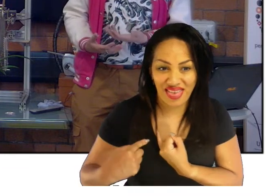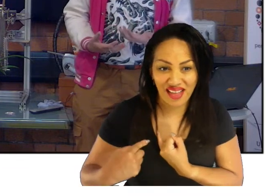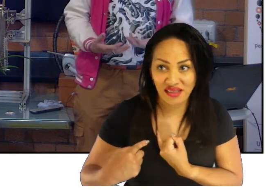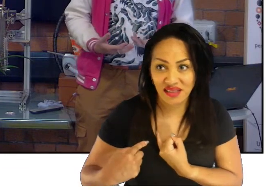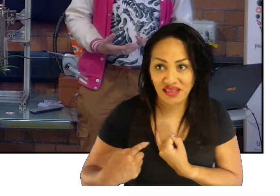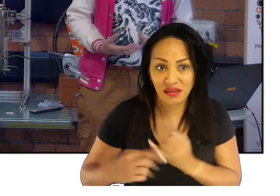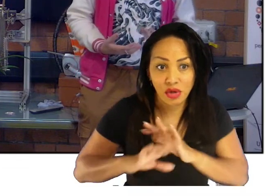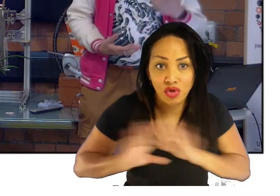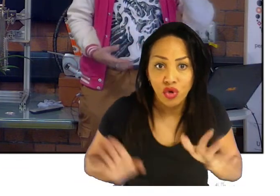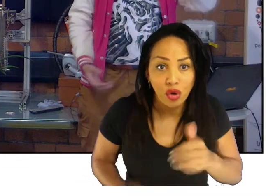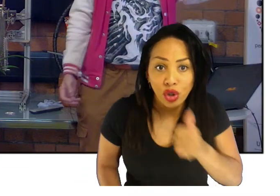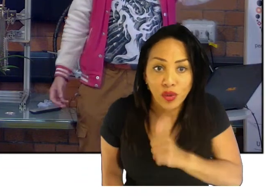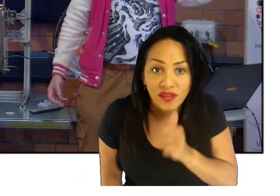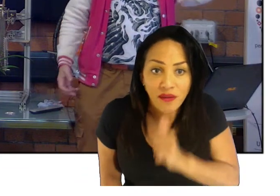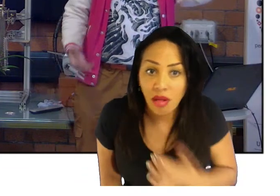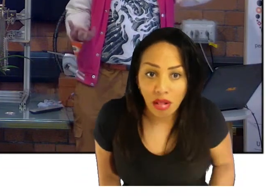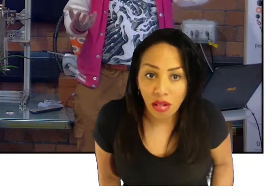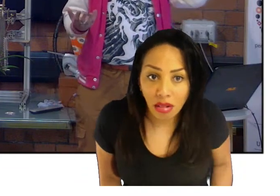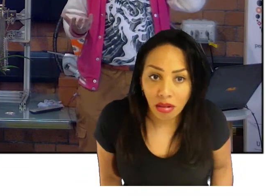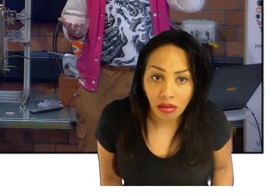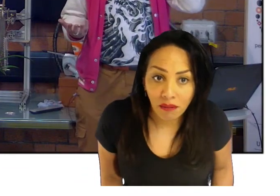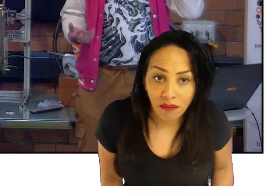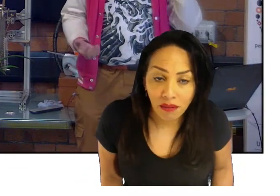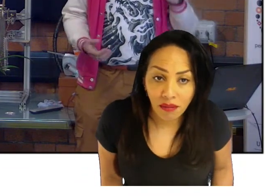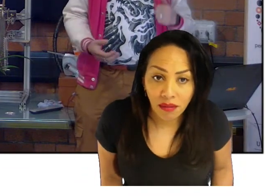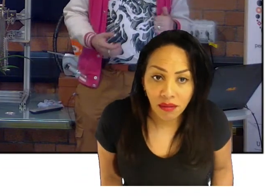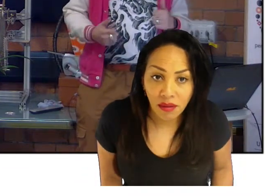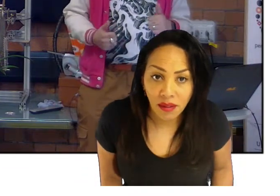doing something useful. Okay. Yes.